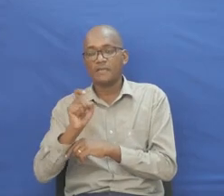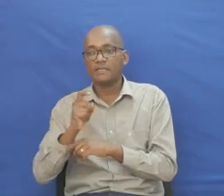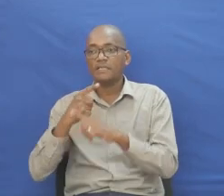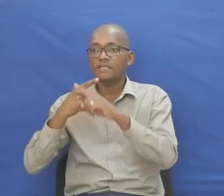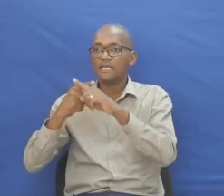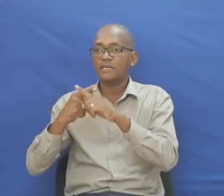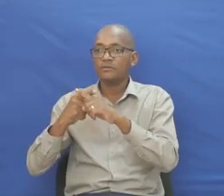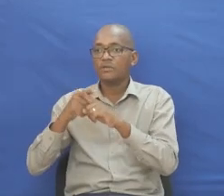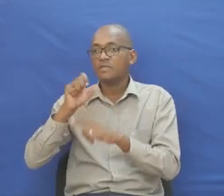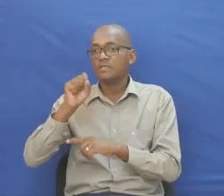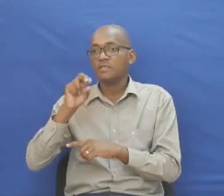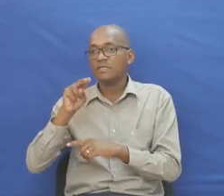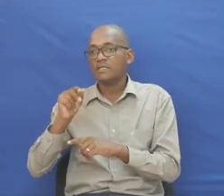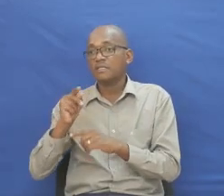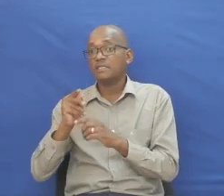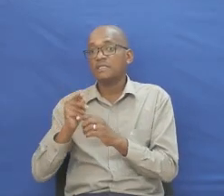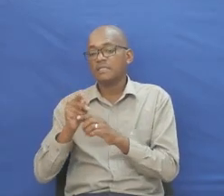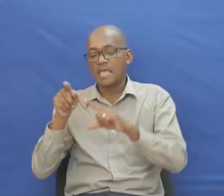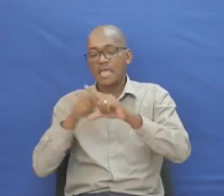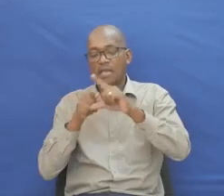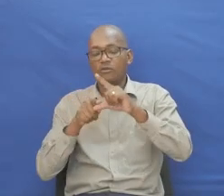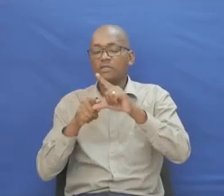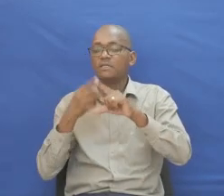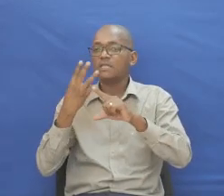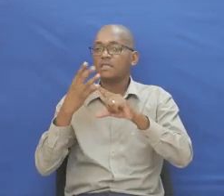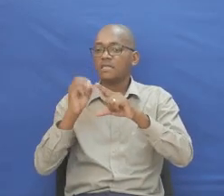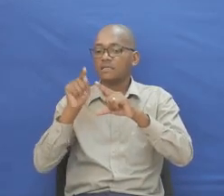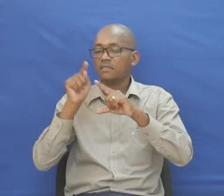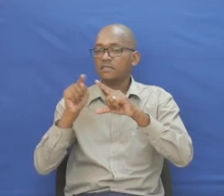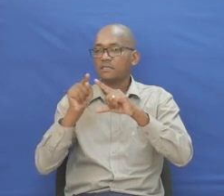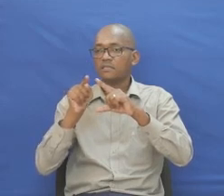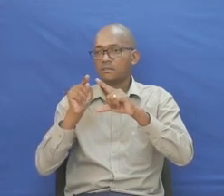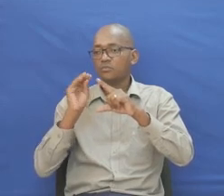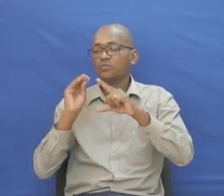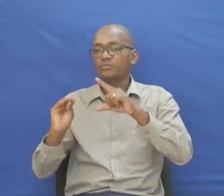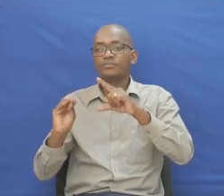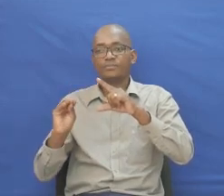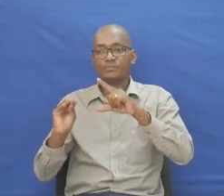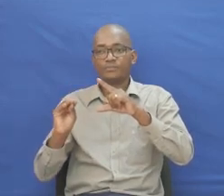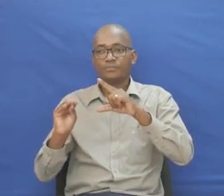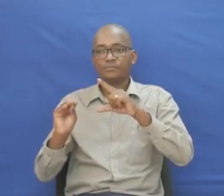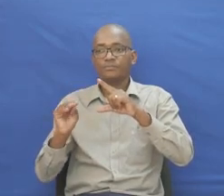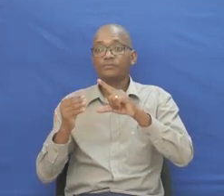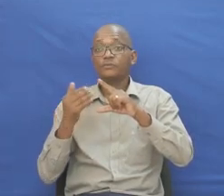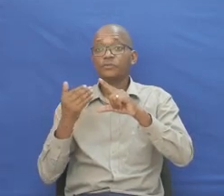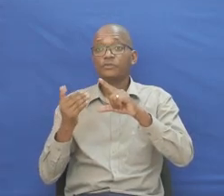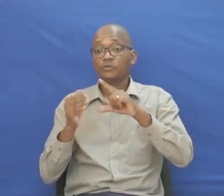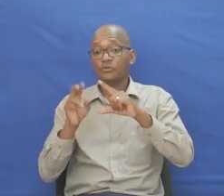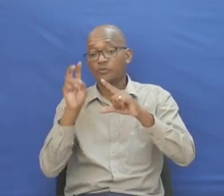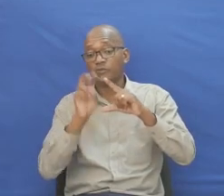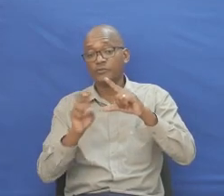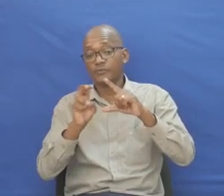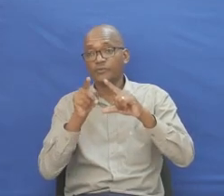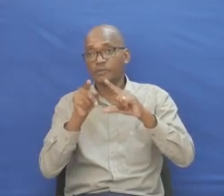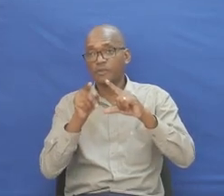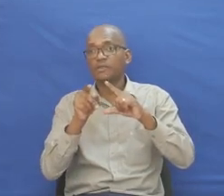is the one that we need to find, times the sine of our angle between is 30. So here we write 30. Now